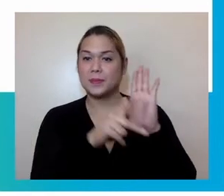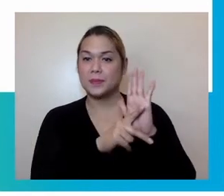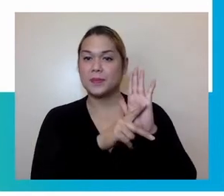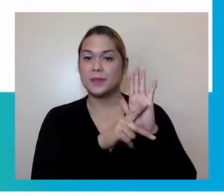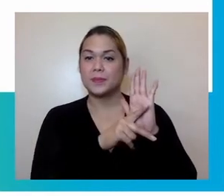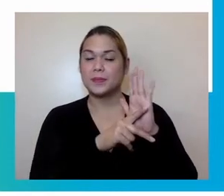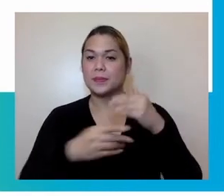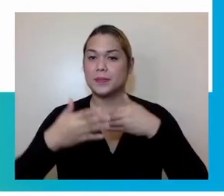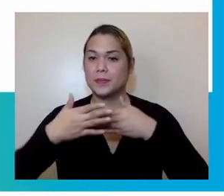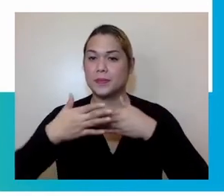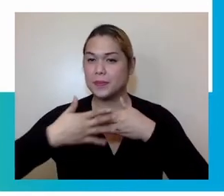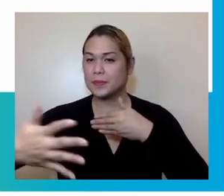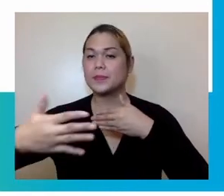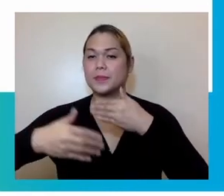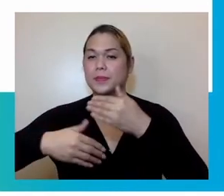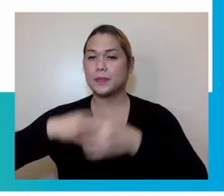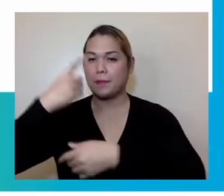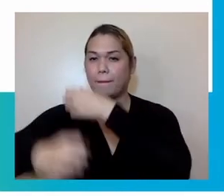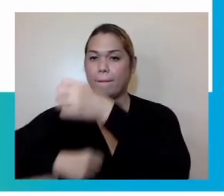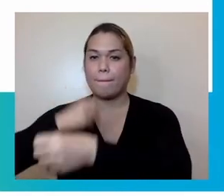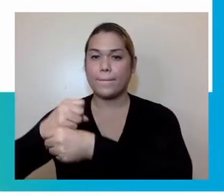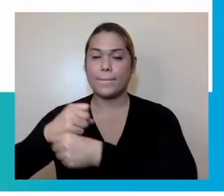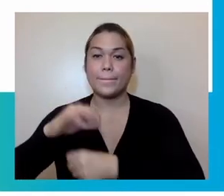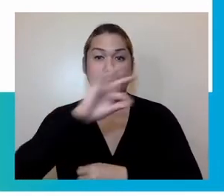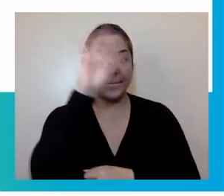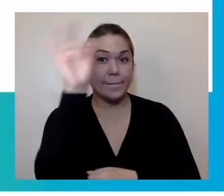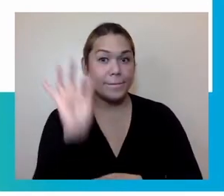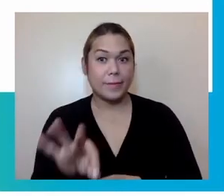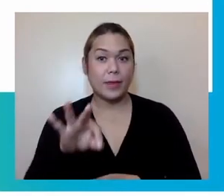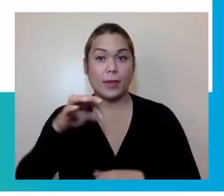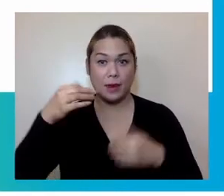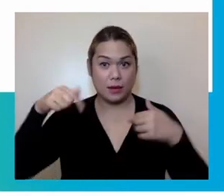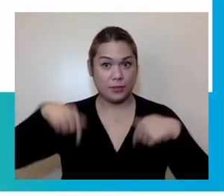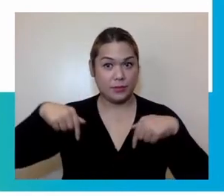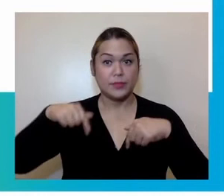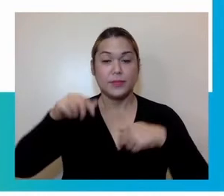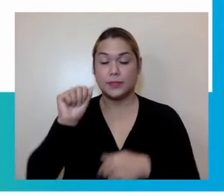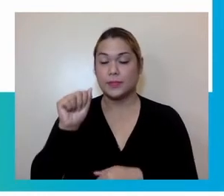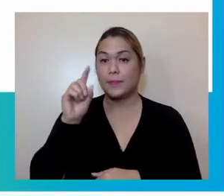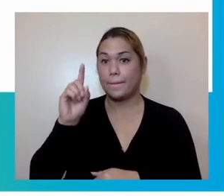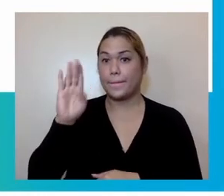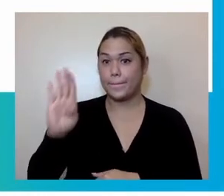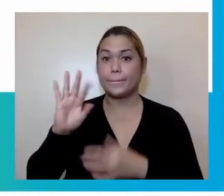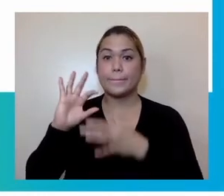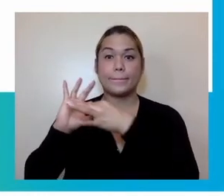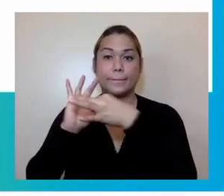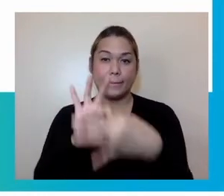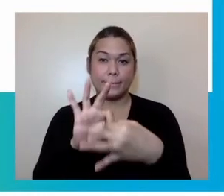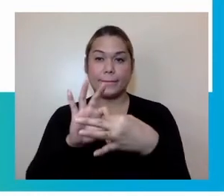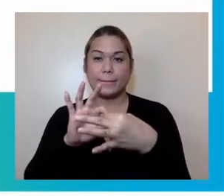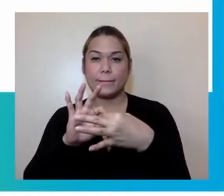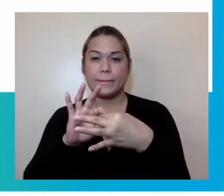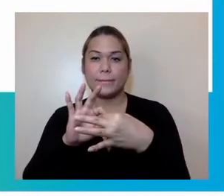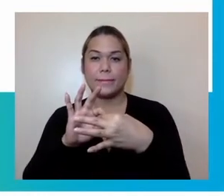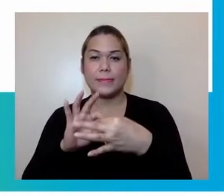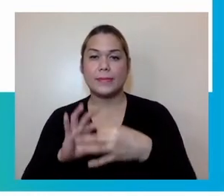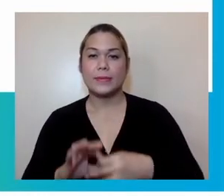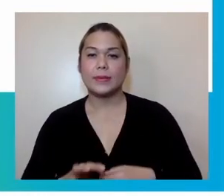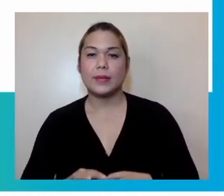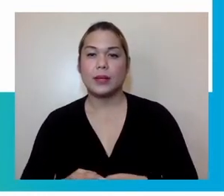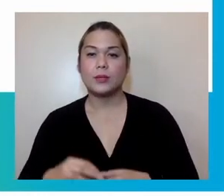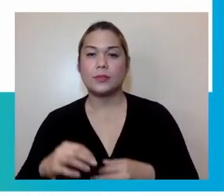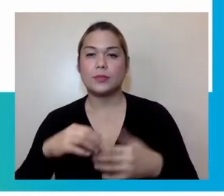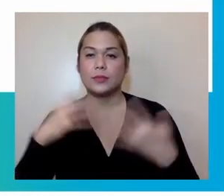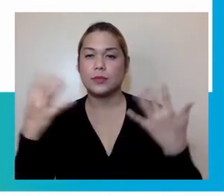fore. Given the ADB's fossil-laden legacy, can the bank show real climate leadership by decarbonizing